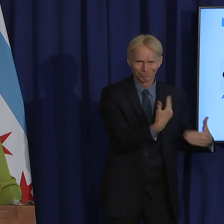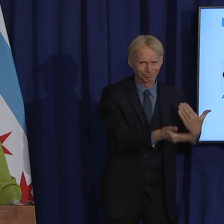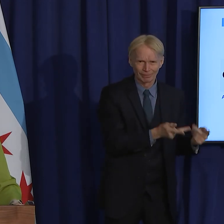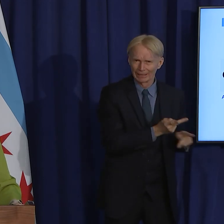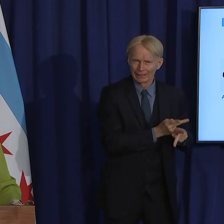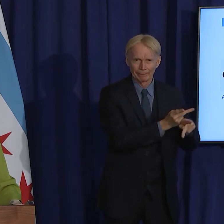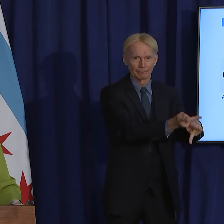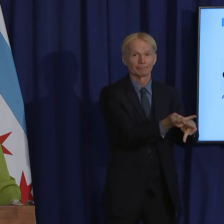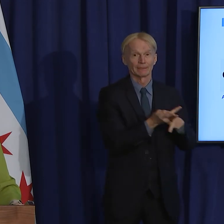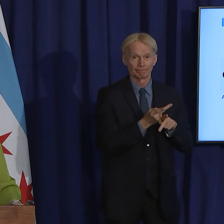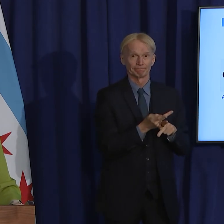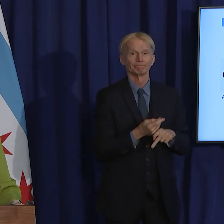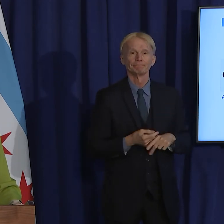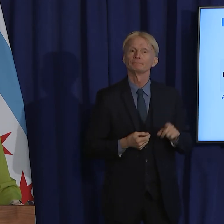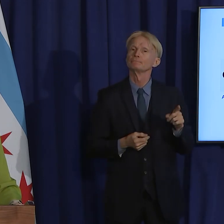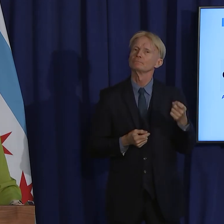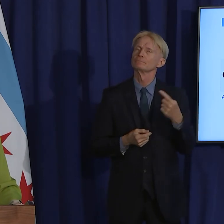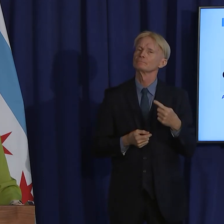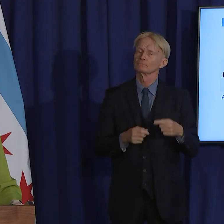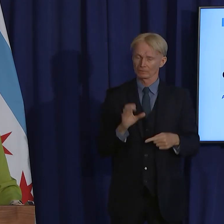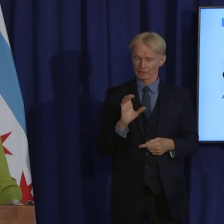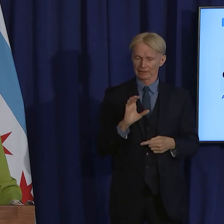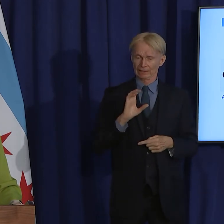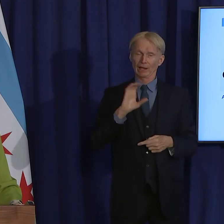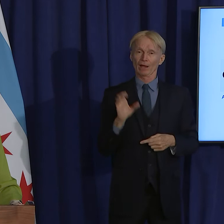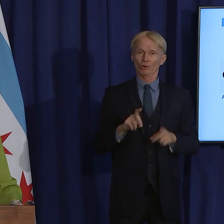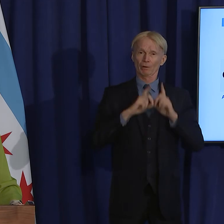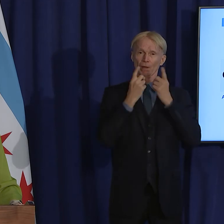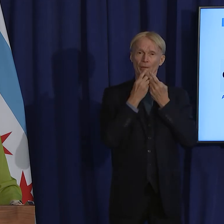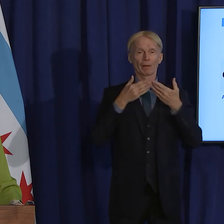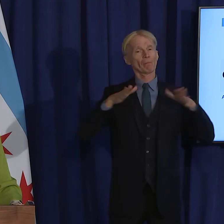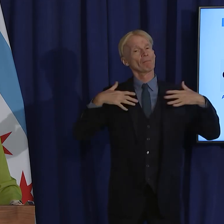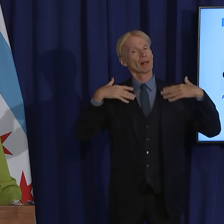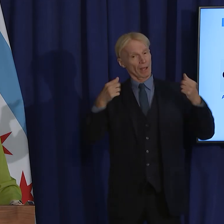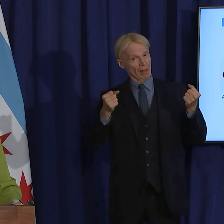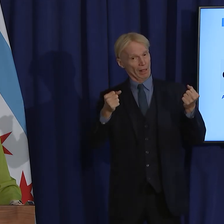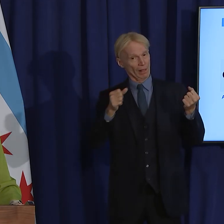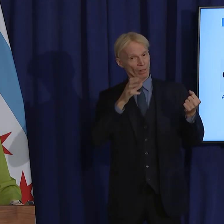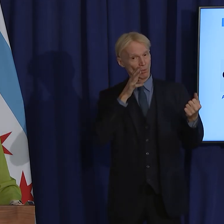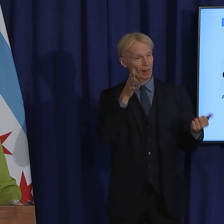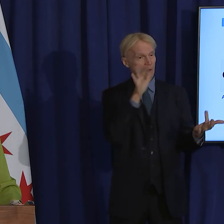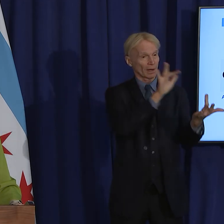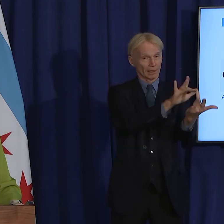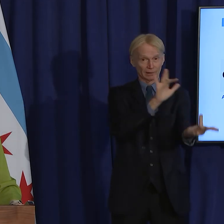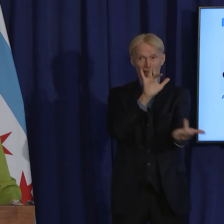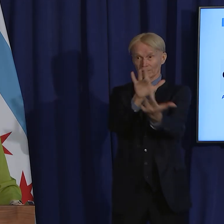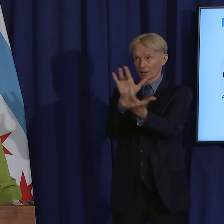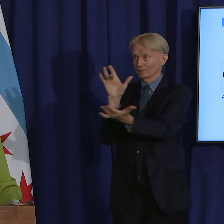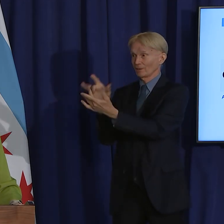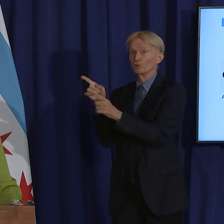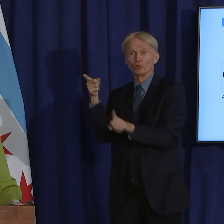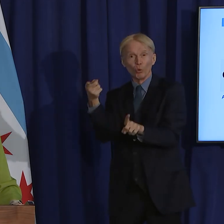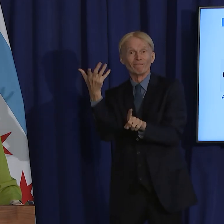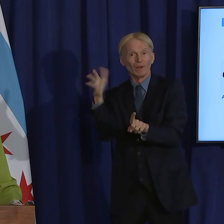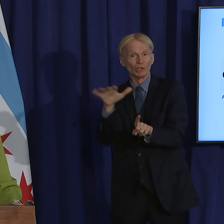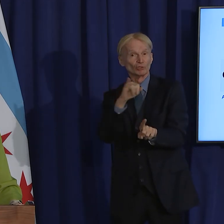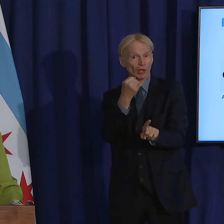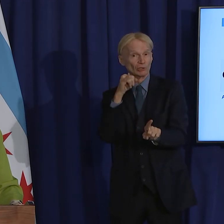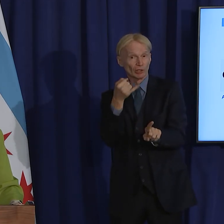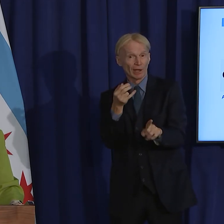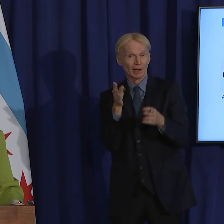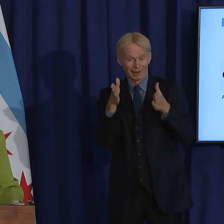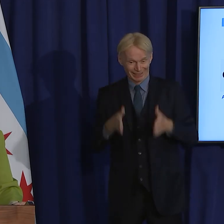as we can with those. Is CDPH reaching out to everyone who got a J&J vaccine so far, and what are you telling